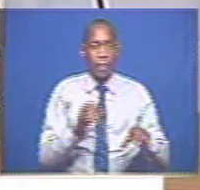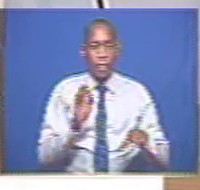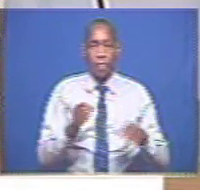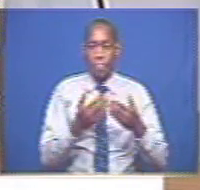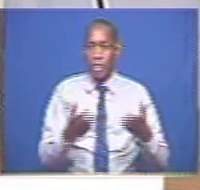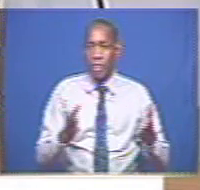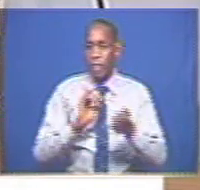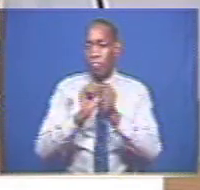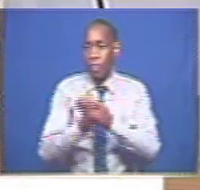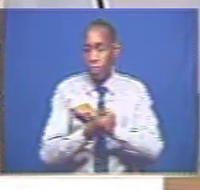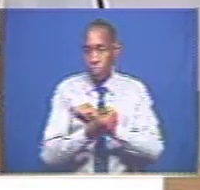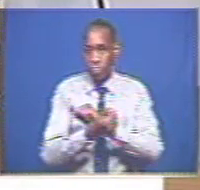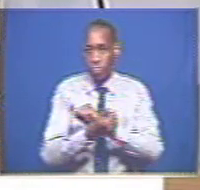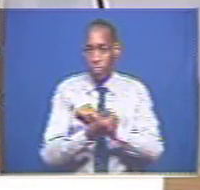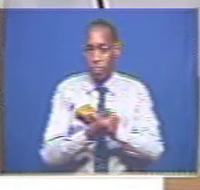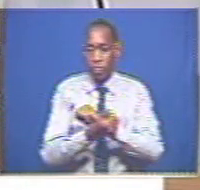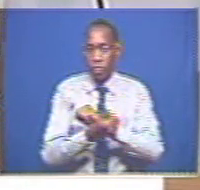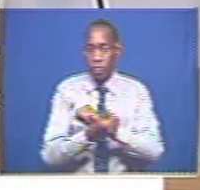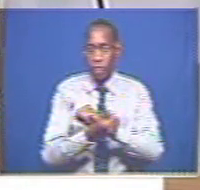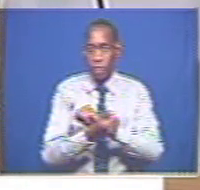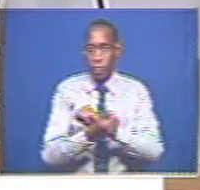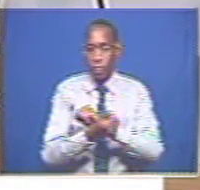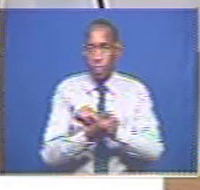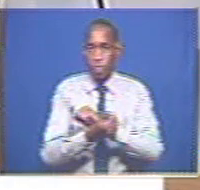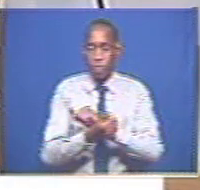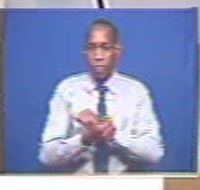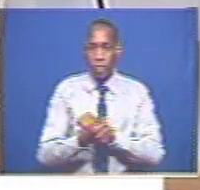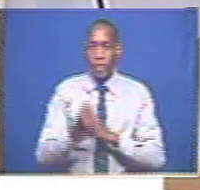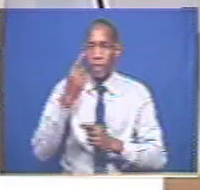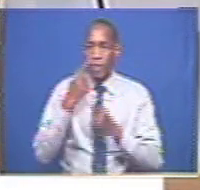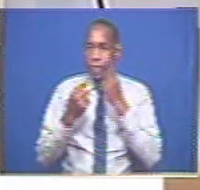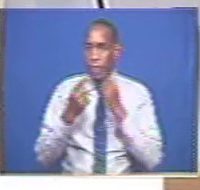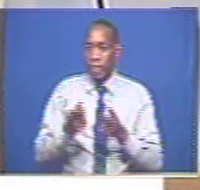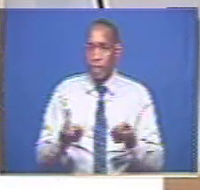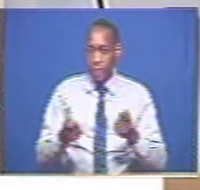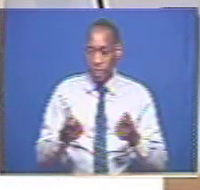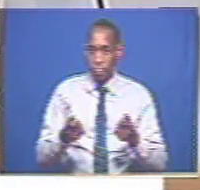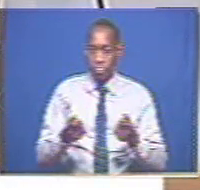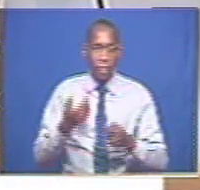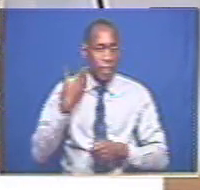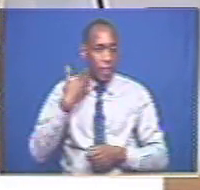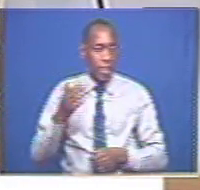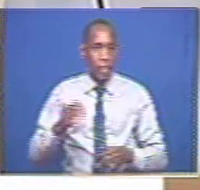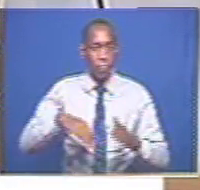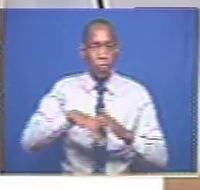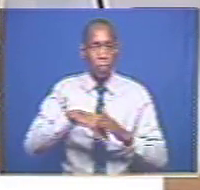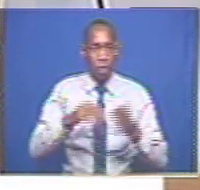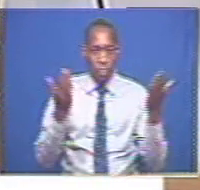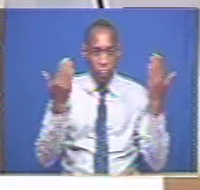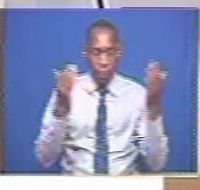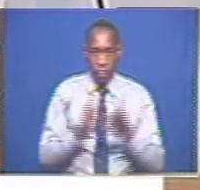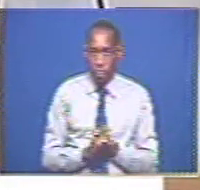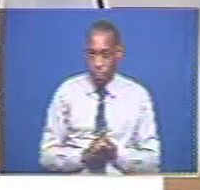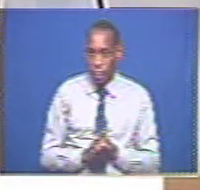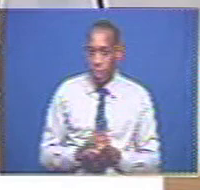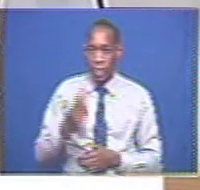sideways, yes, items are hurled at him, mm-hmm, or tear gas, yeah, is breathed, and he'll have football for life. I think you saw what came out of the